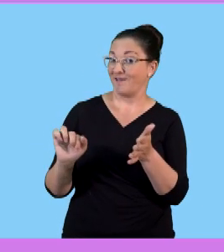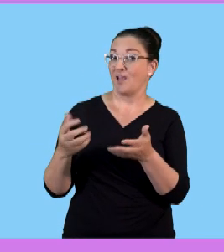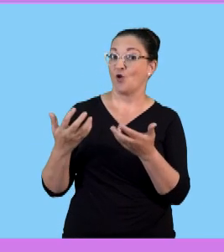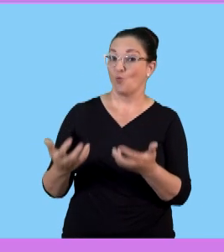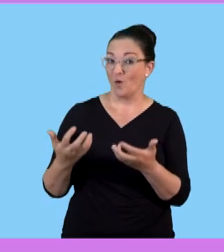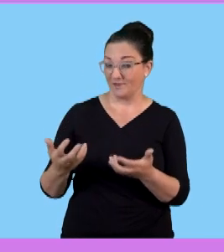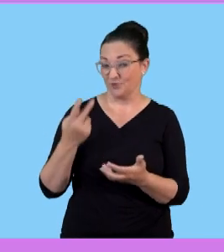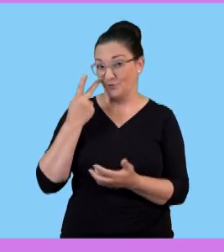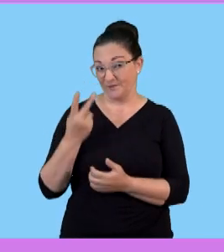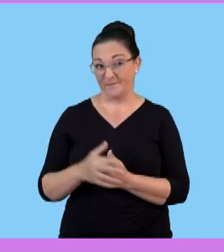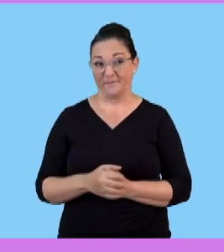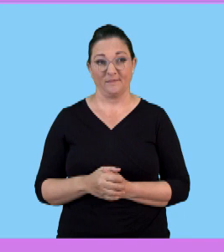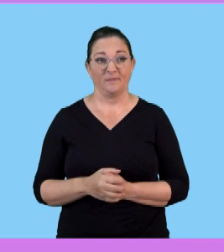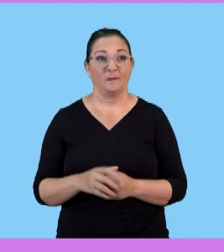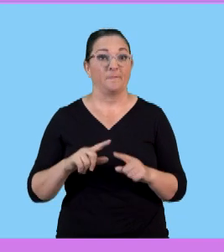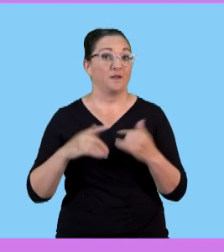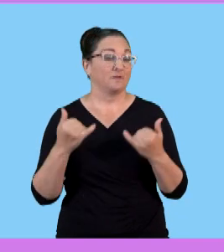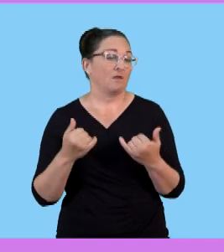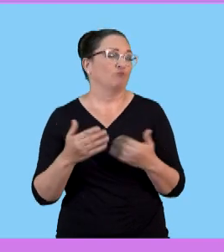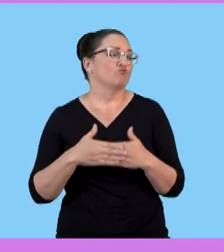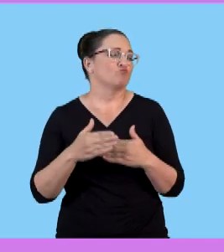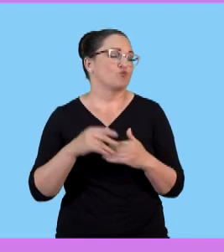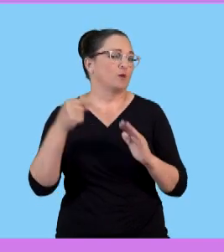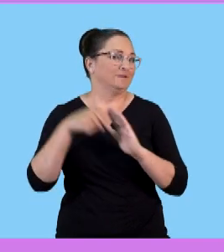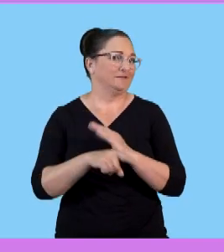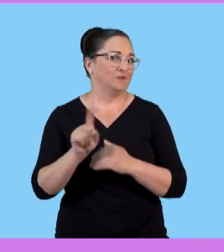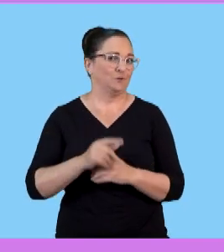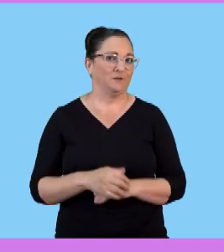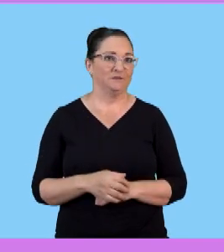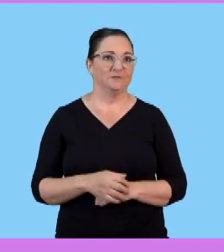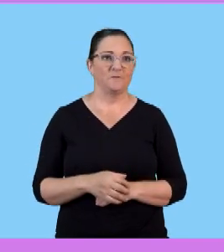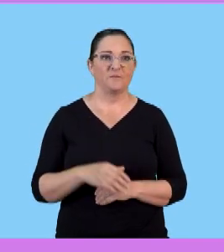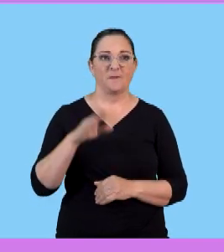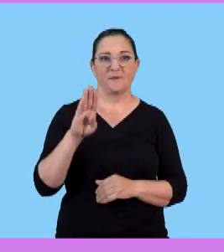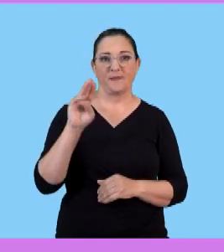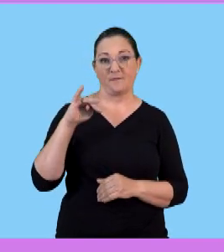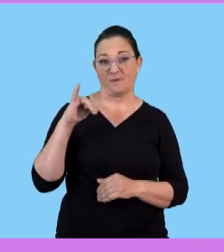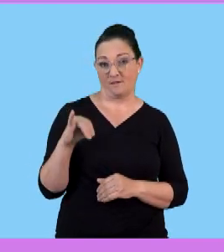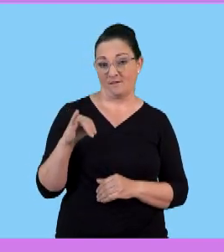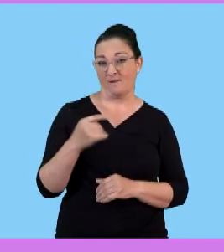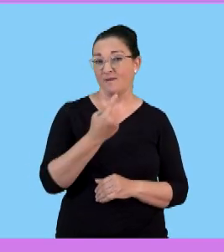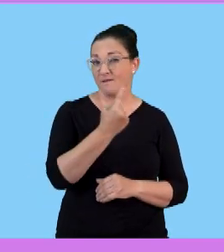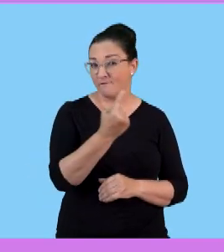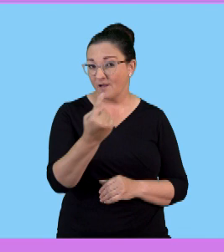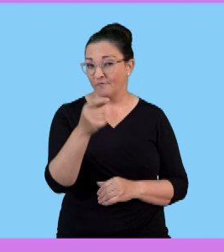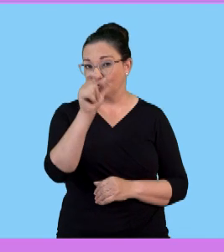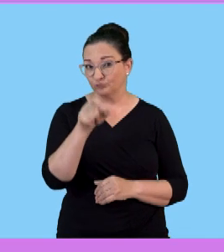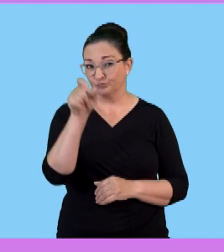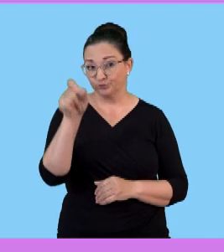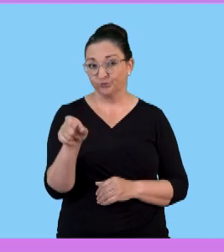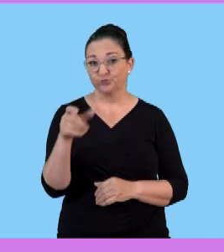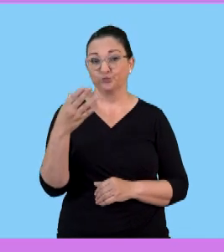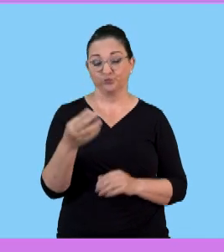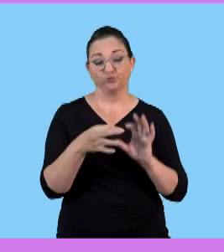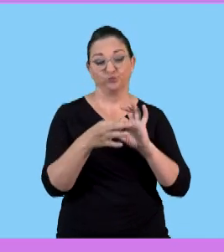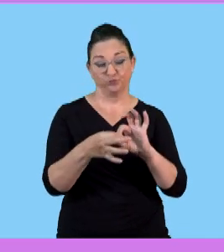Okay, now just a bit more on this topic. So body mass index, for every person, there is a relationship,